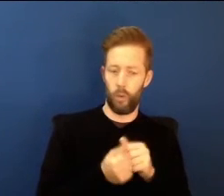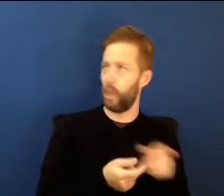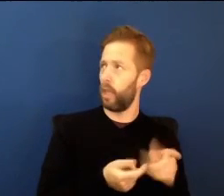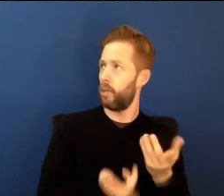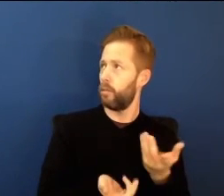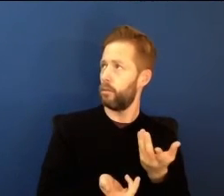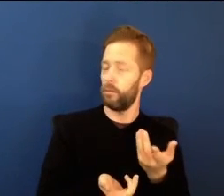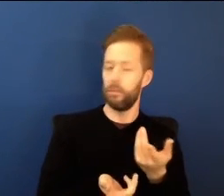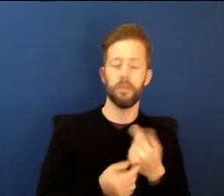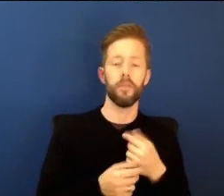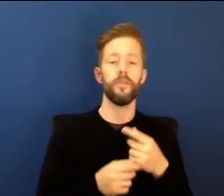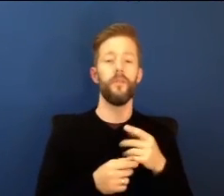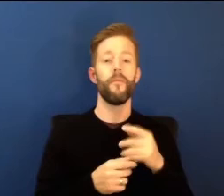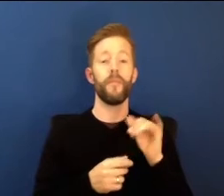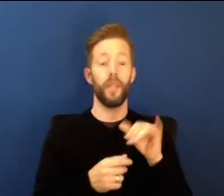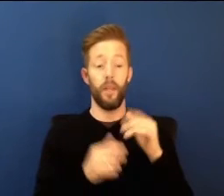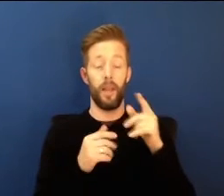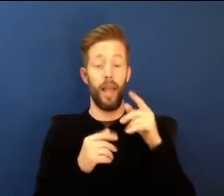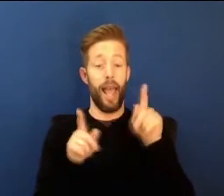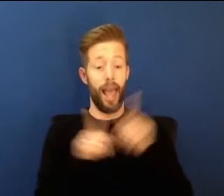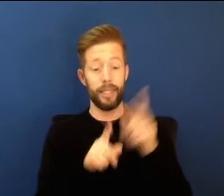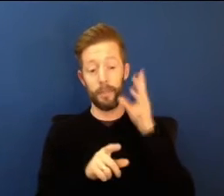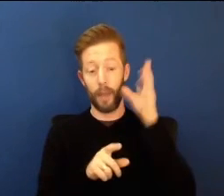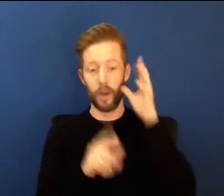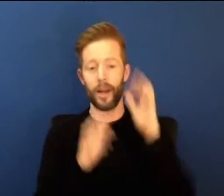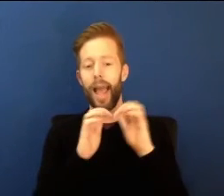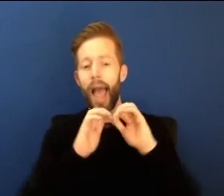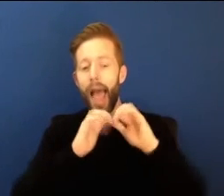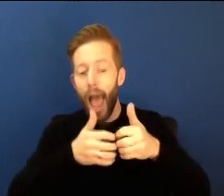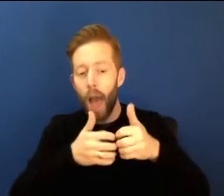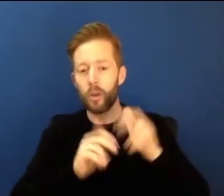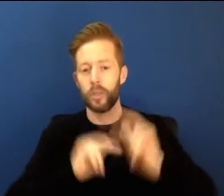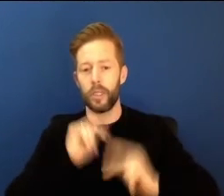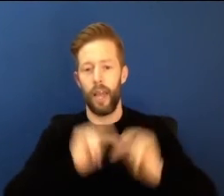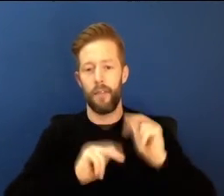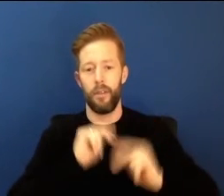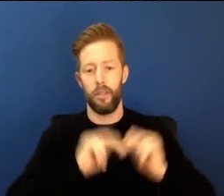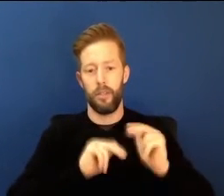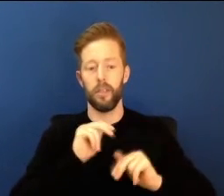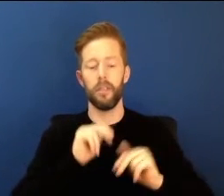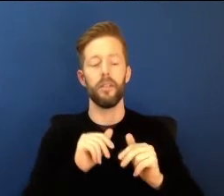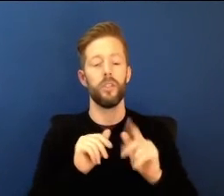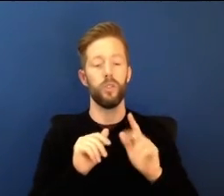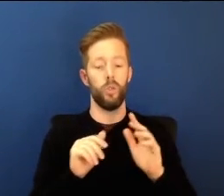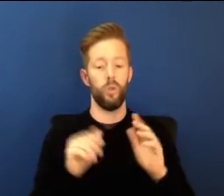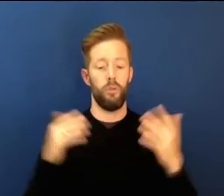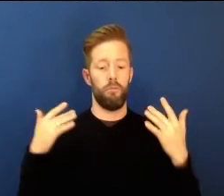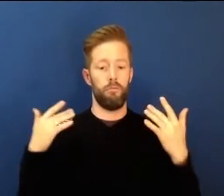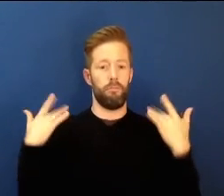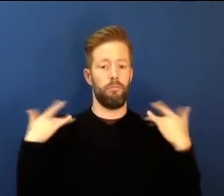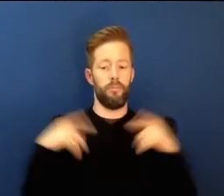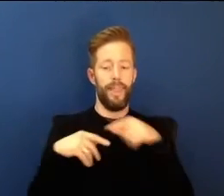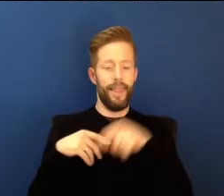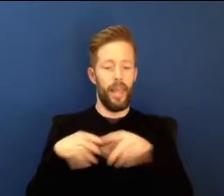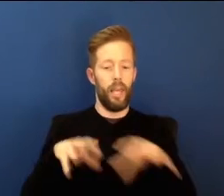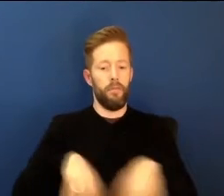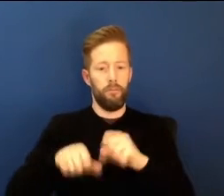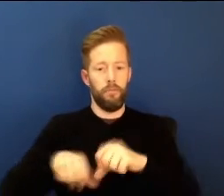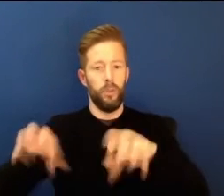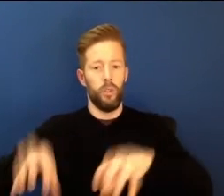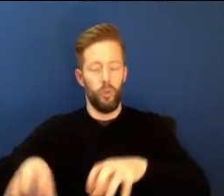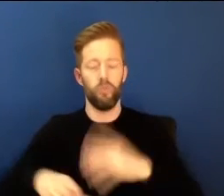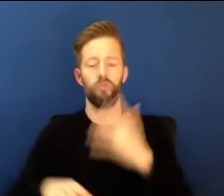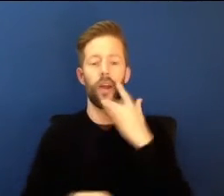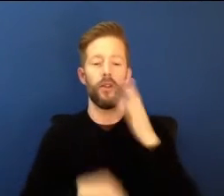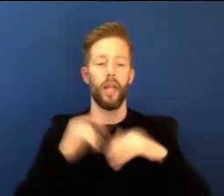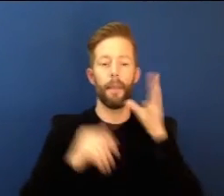with this? And so now how, as a parent, do you scaffold that so that they are actually the ones that do that,